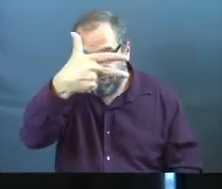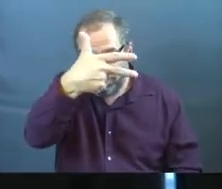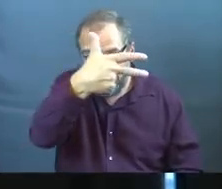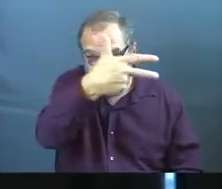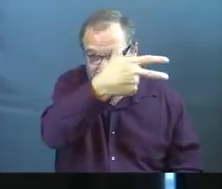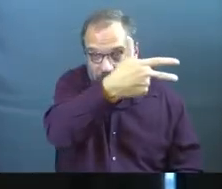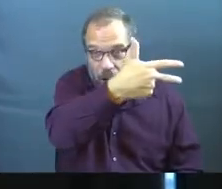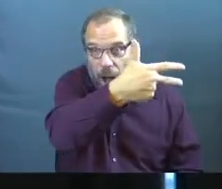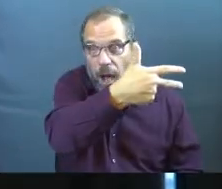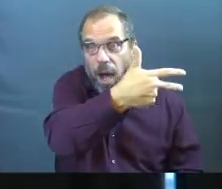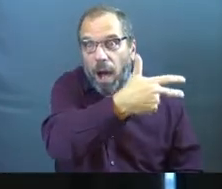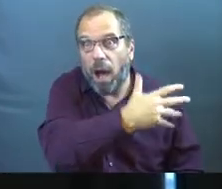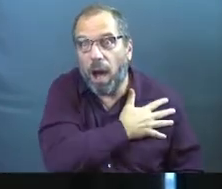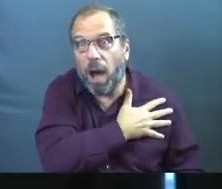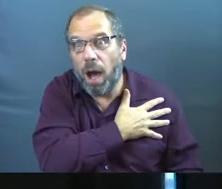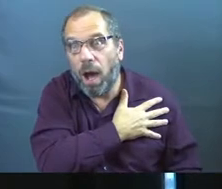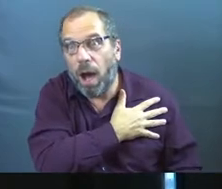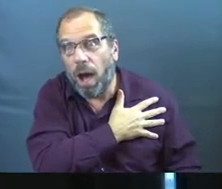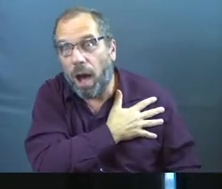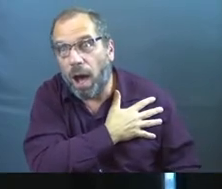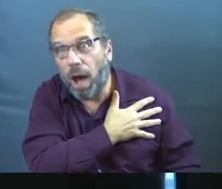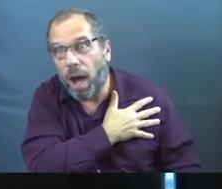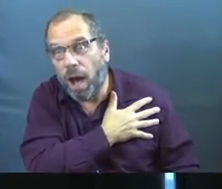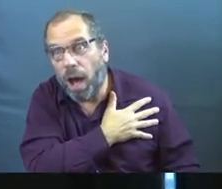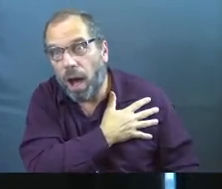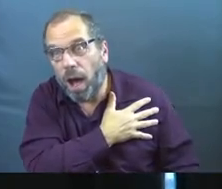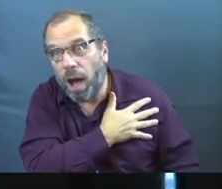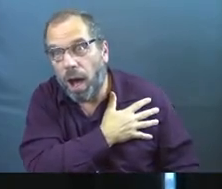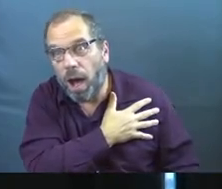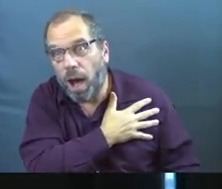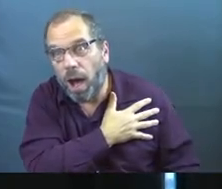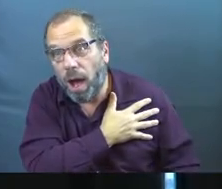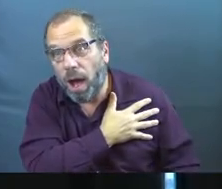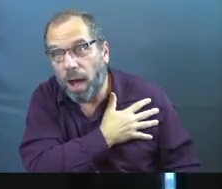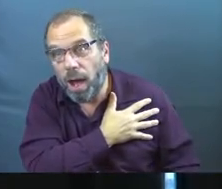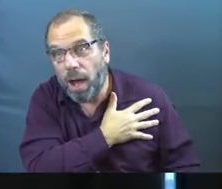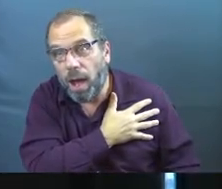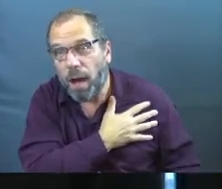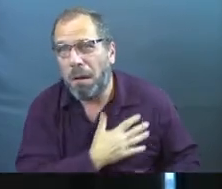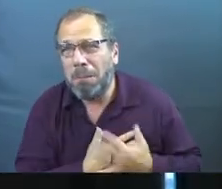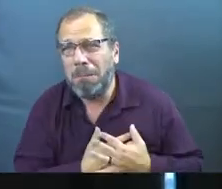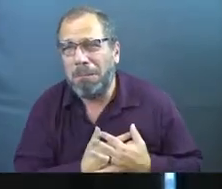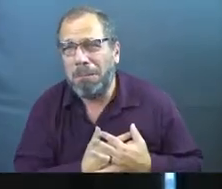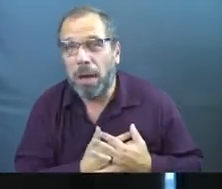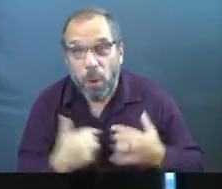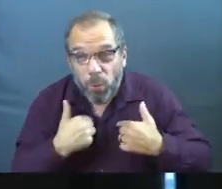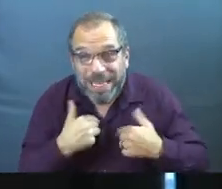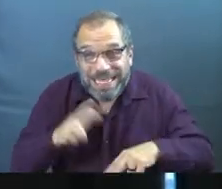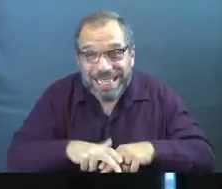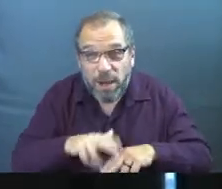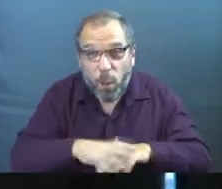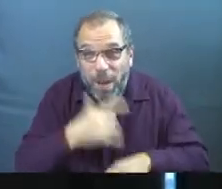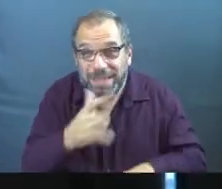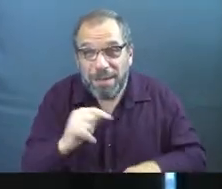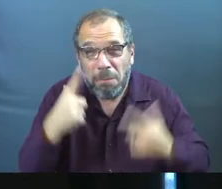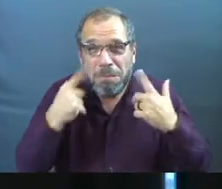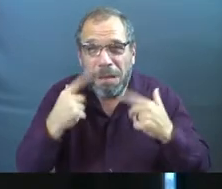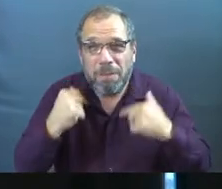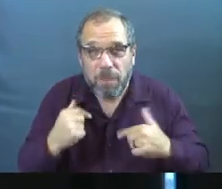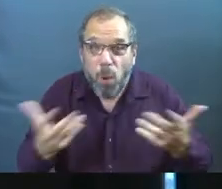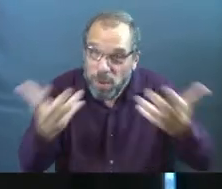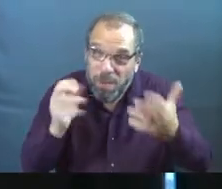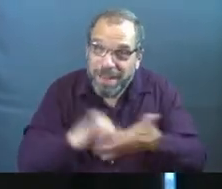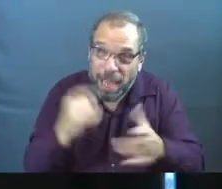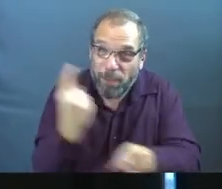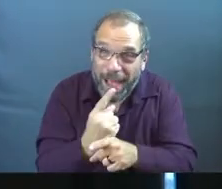you know what I mean? Like, we're more shocked than the people who bought the house. Like, I'm like, why are you guys not screaming? This is so good. We